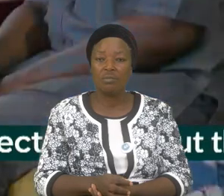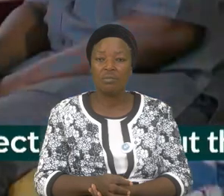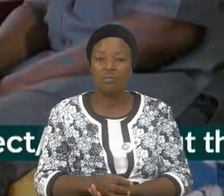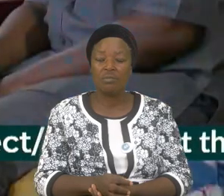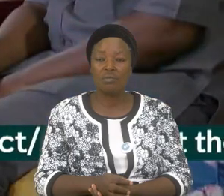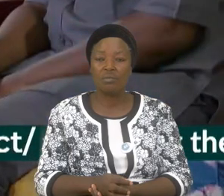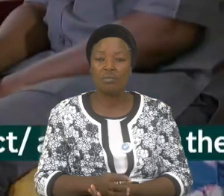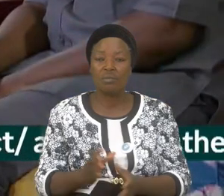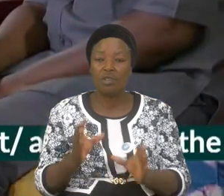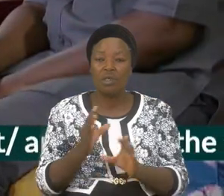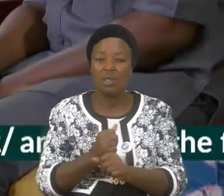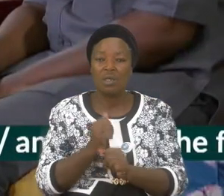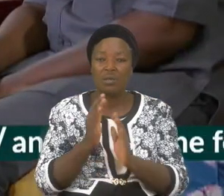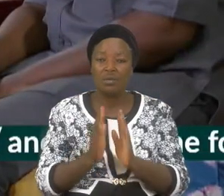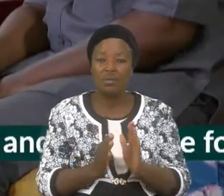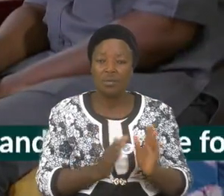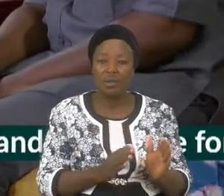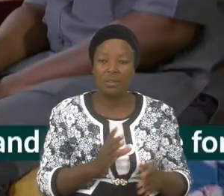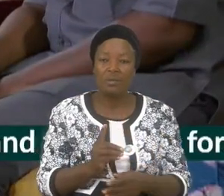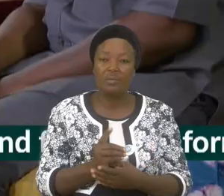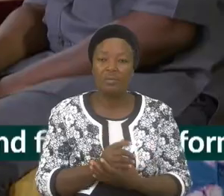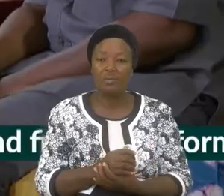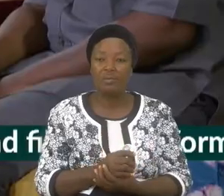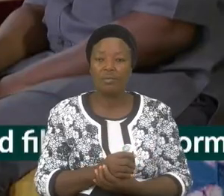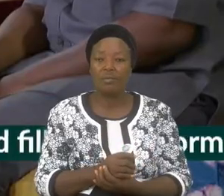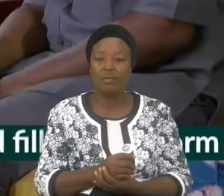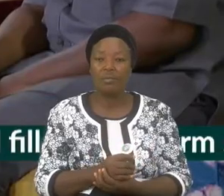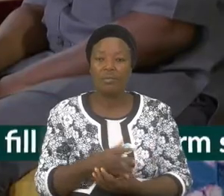The time has come now for you to receive